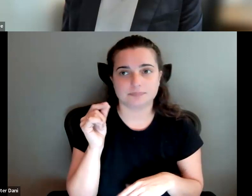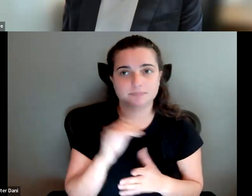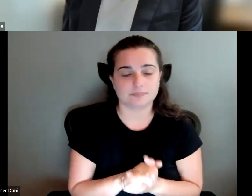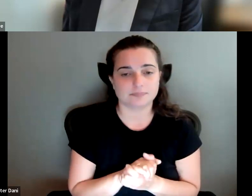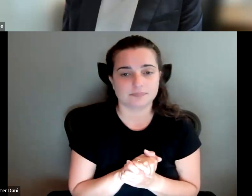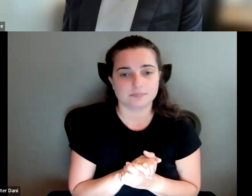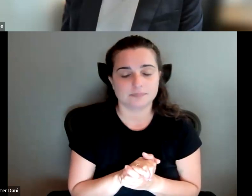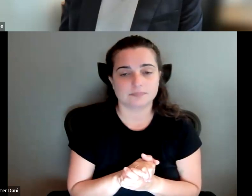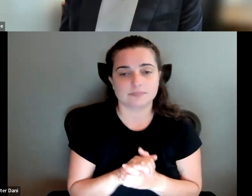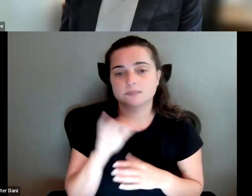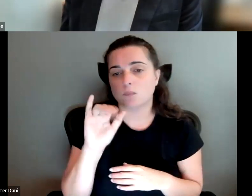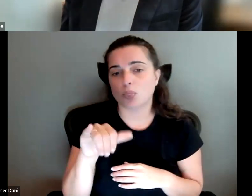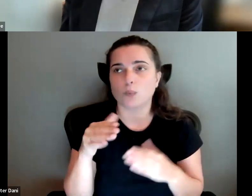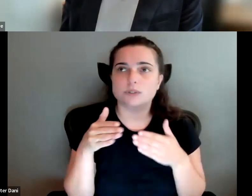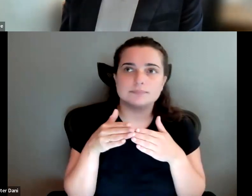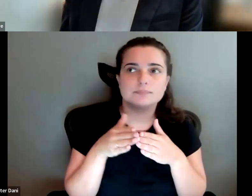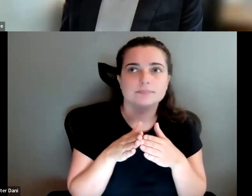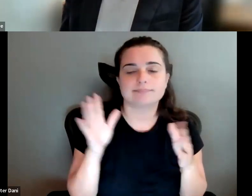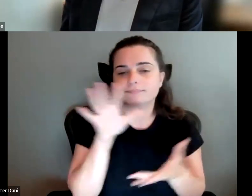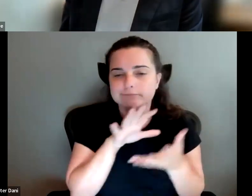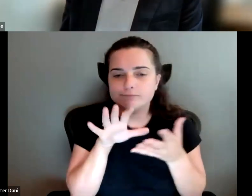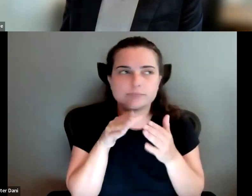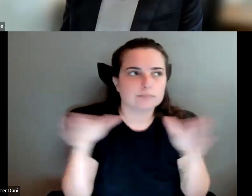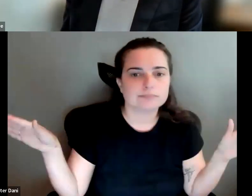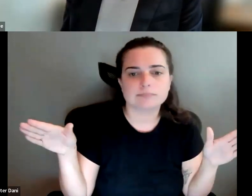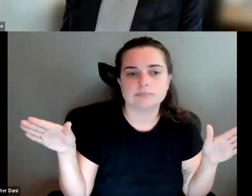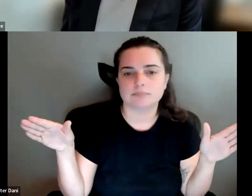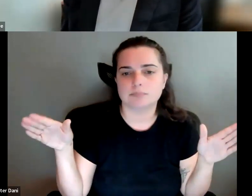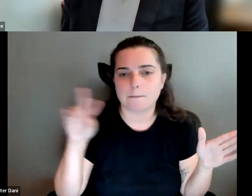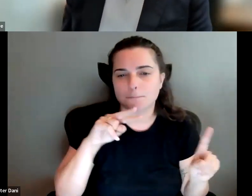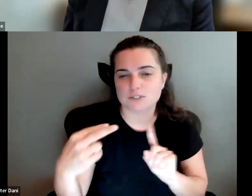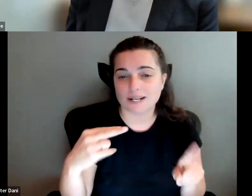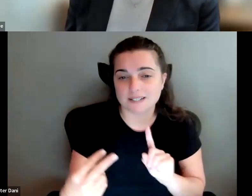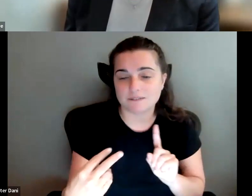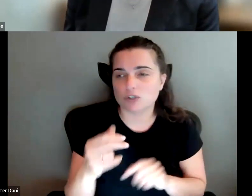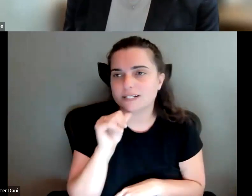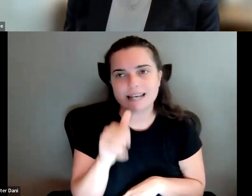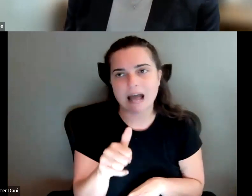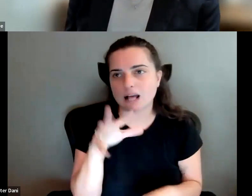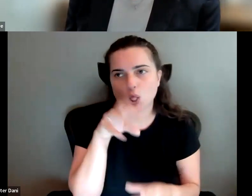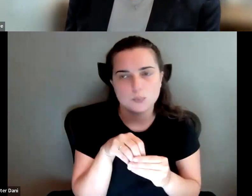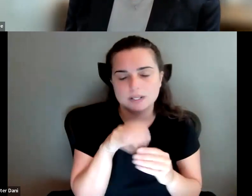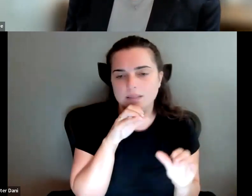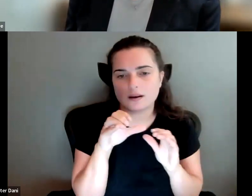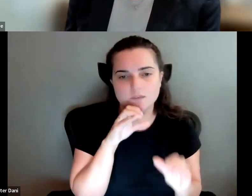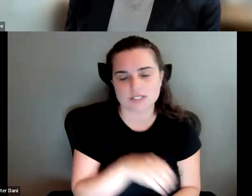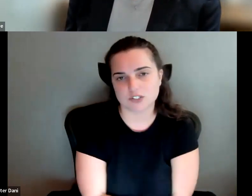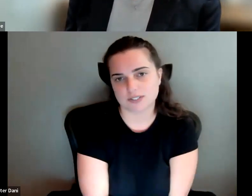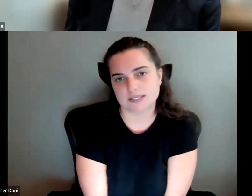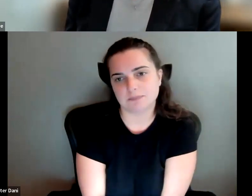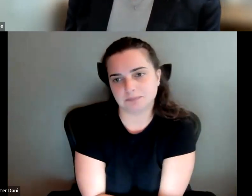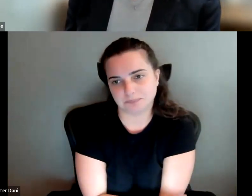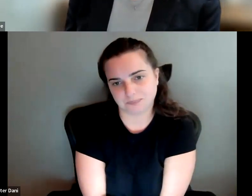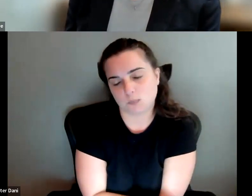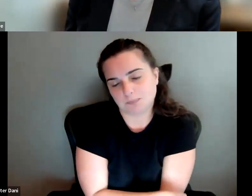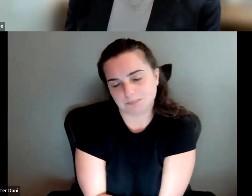maybe nuanced or broader perspectives are not like included in the conversations.